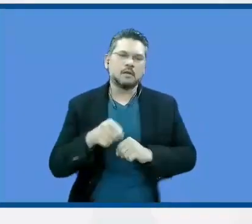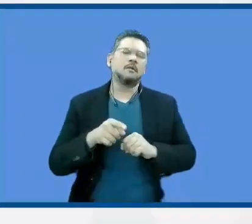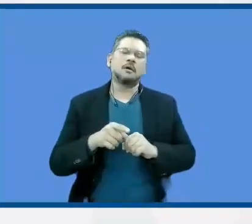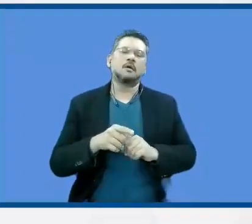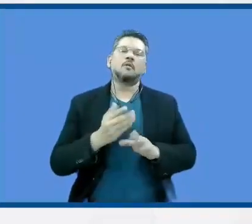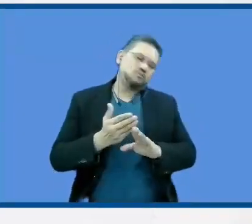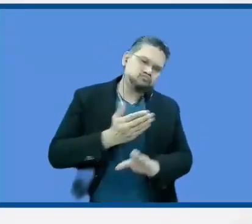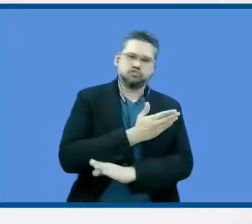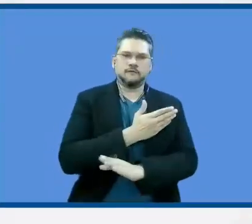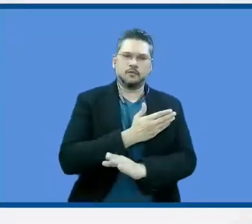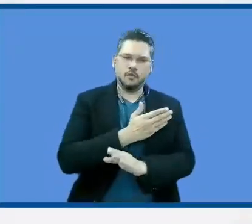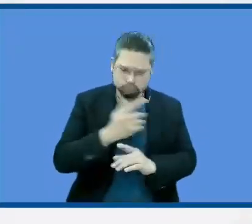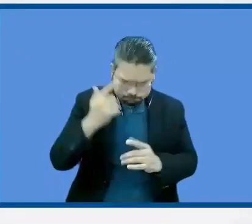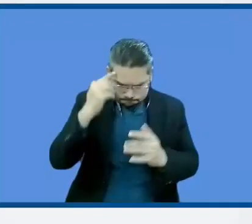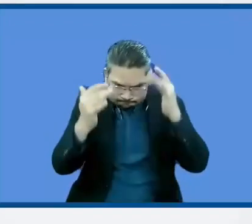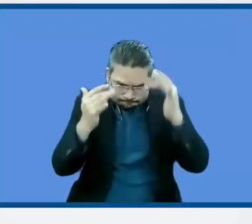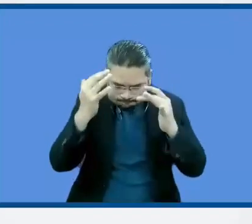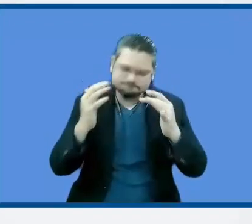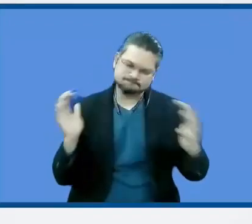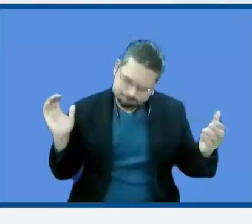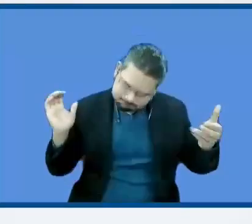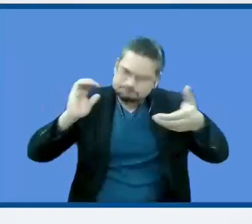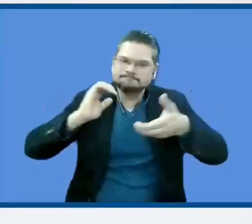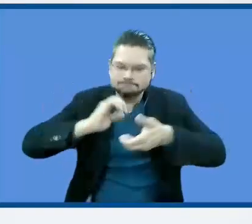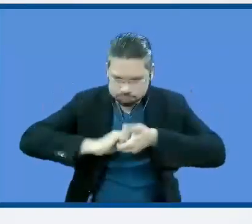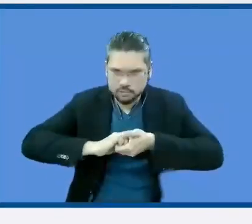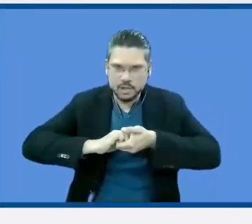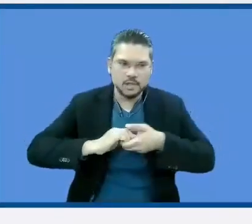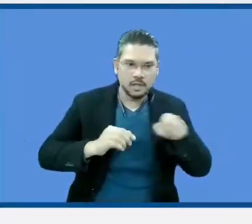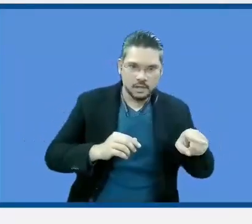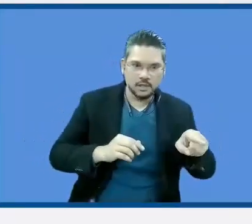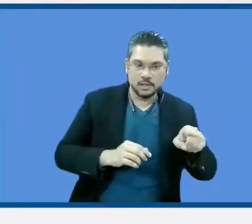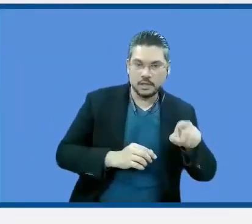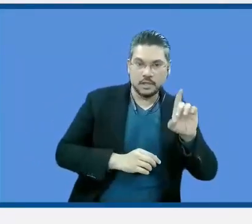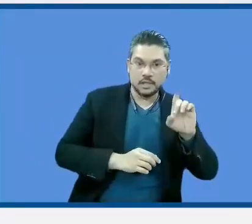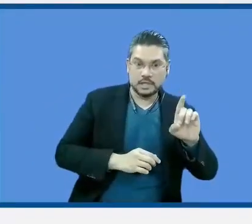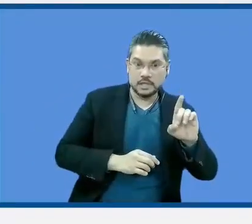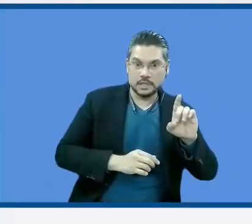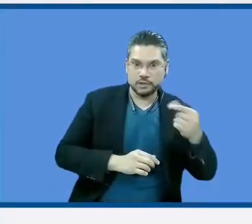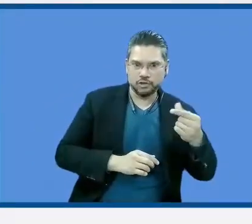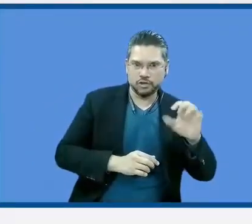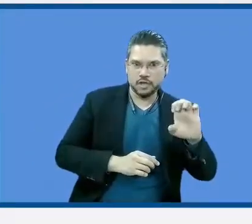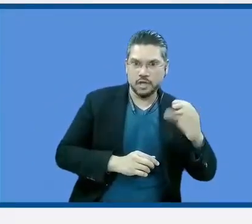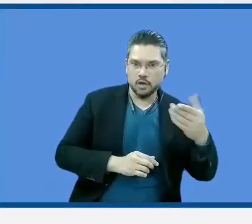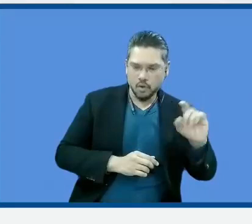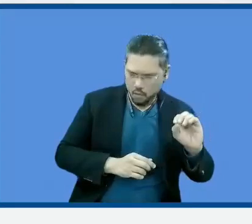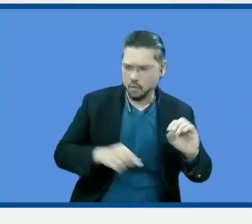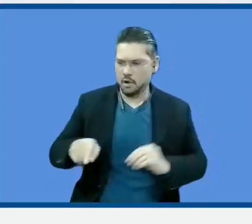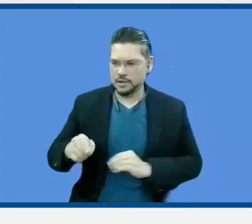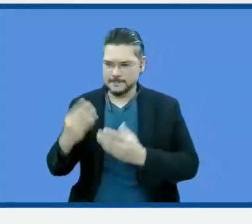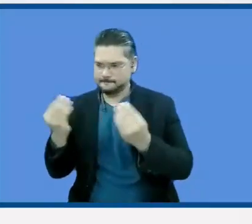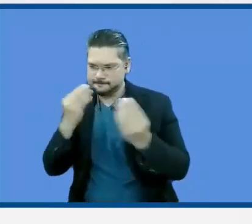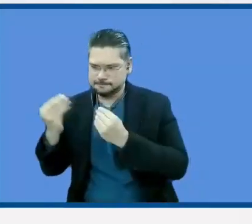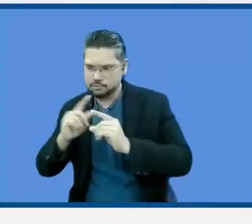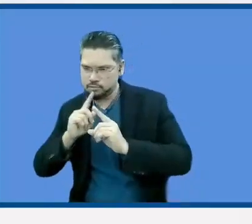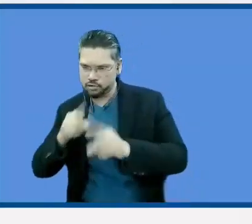is such a close relationship, for instance, between DG ECHO and notably our Emergency Response and Coordination Center, which is basically our